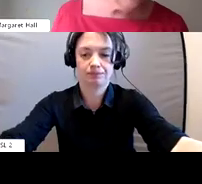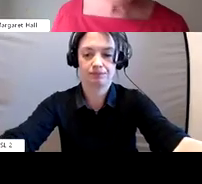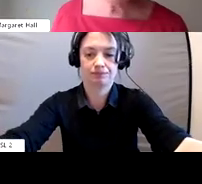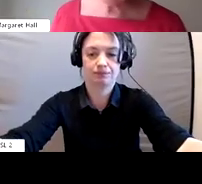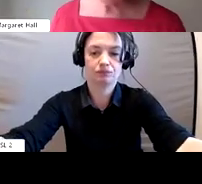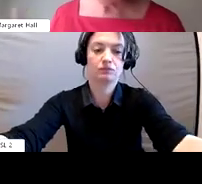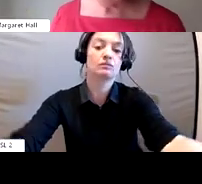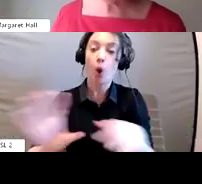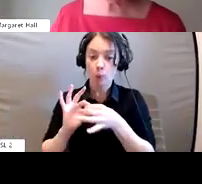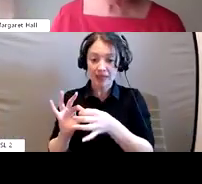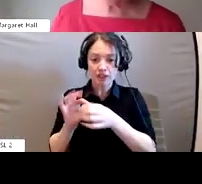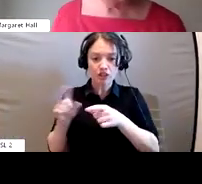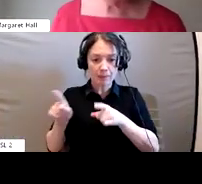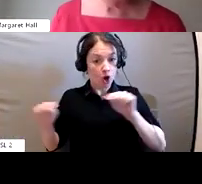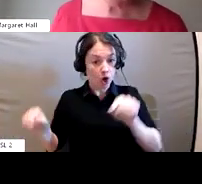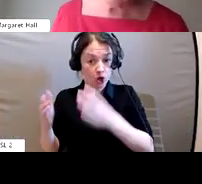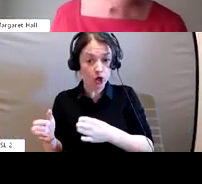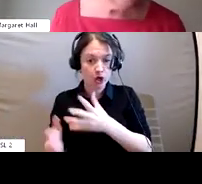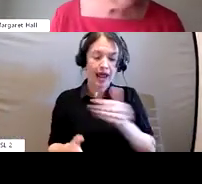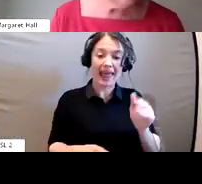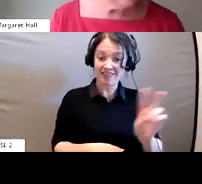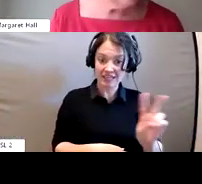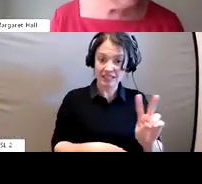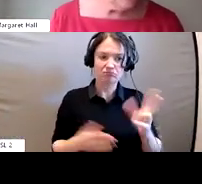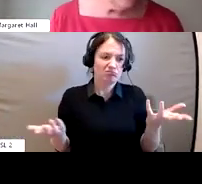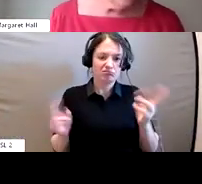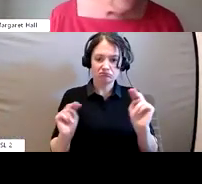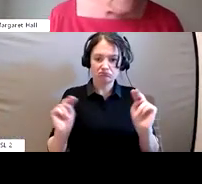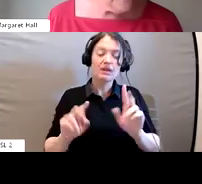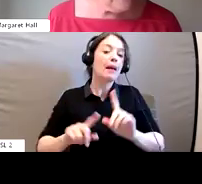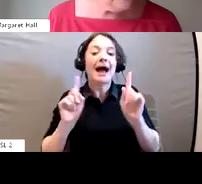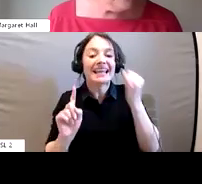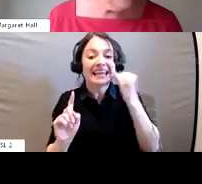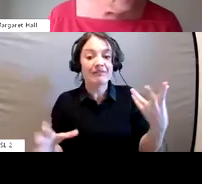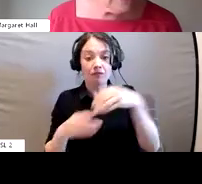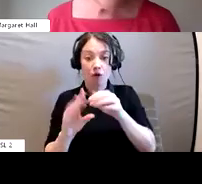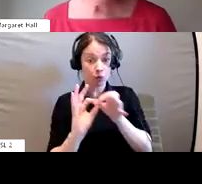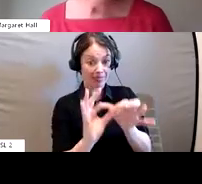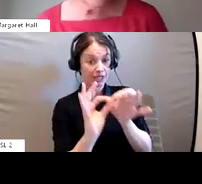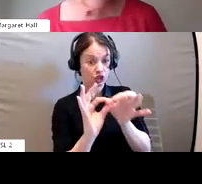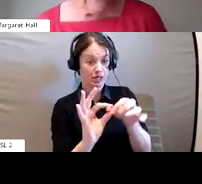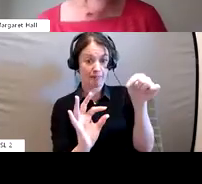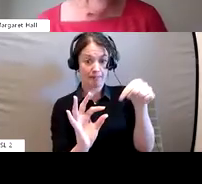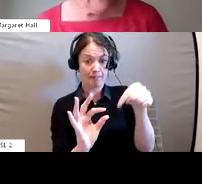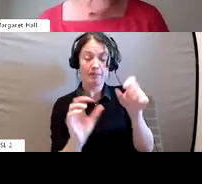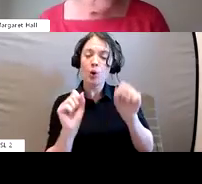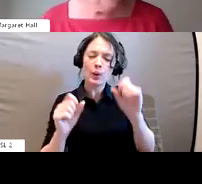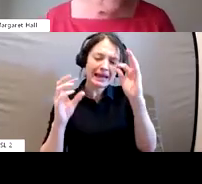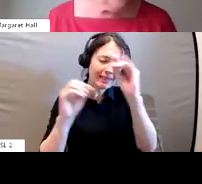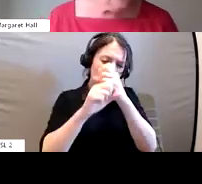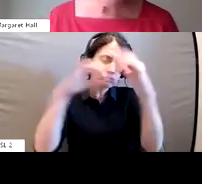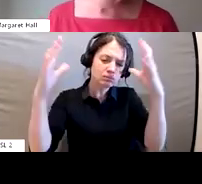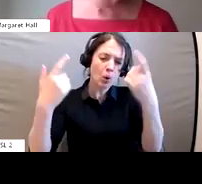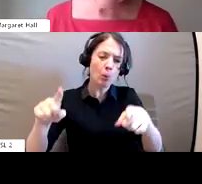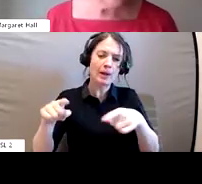Now, that relationship in these sort of relationship neutral offenses could be taken into account in sentencing, but with